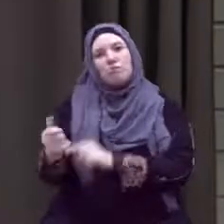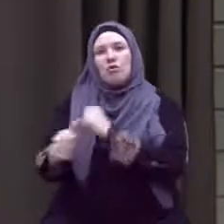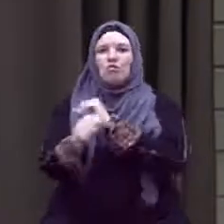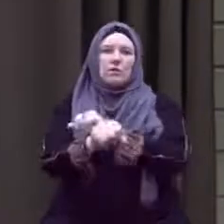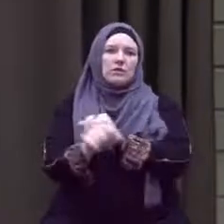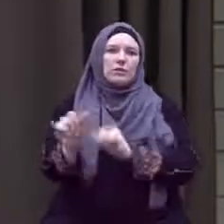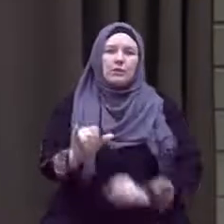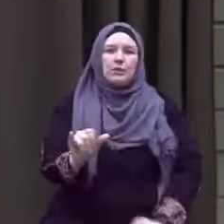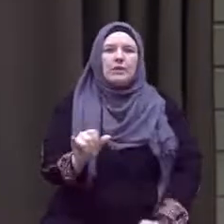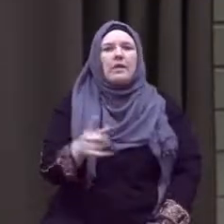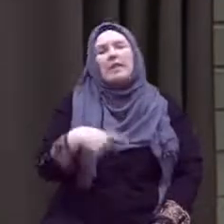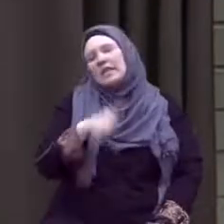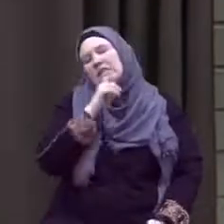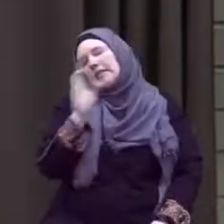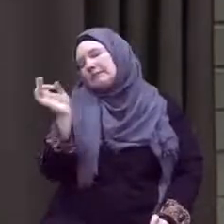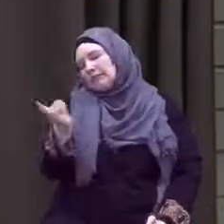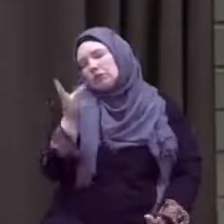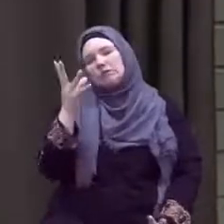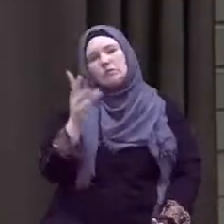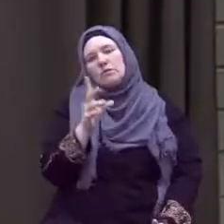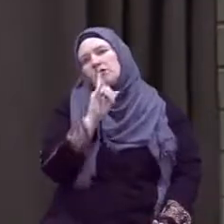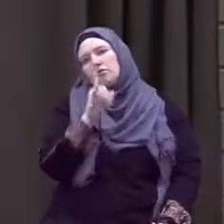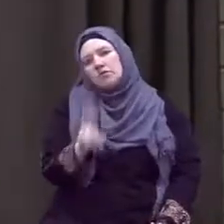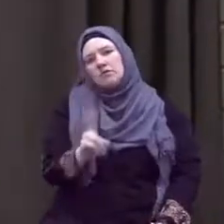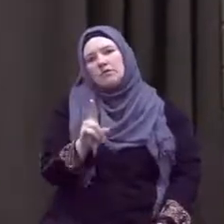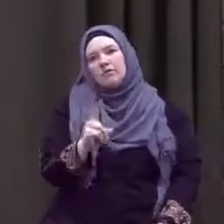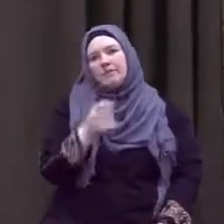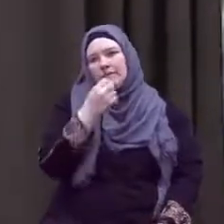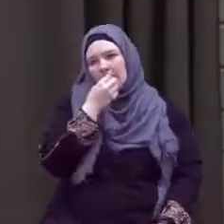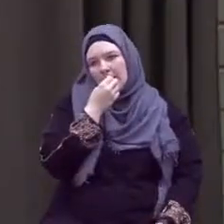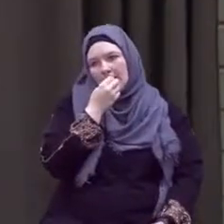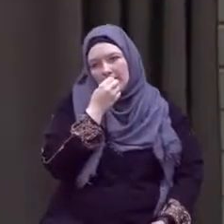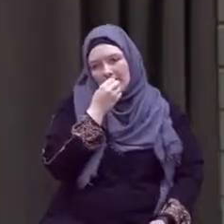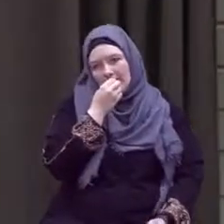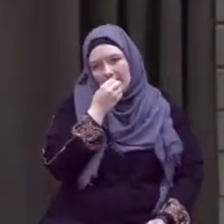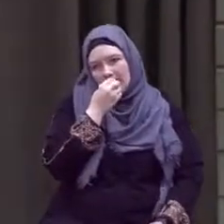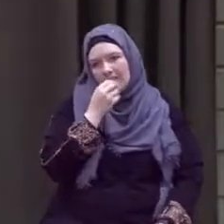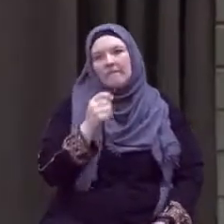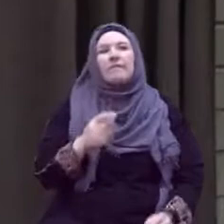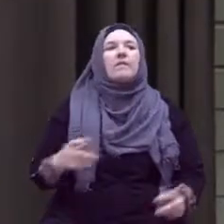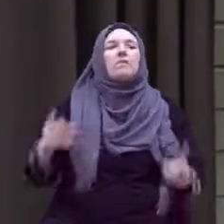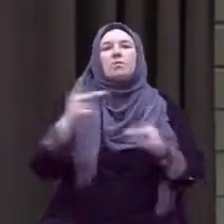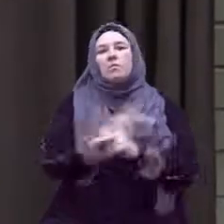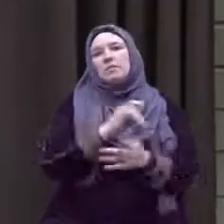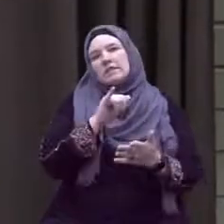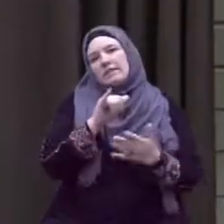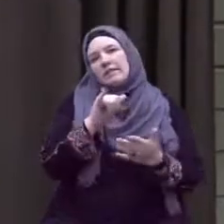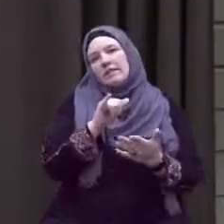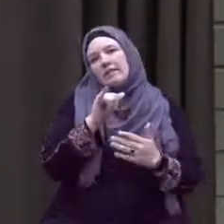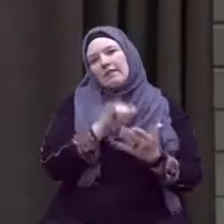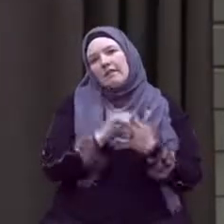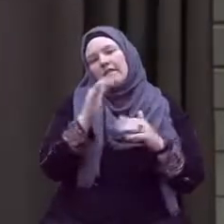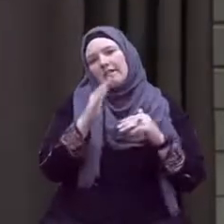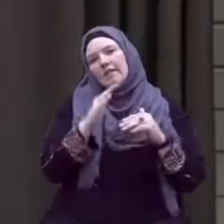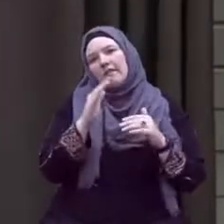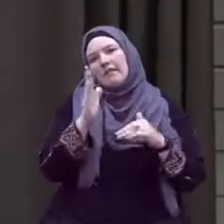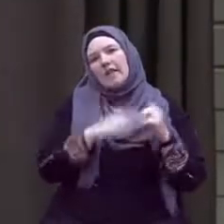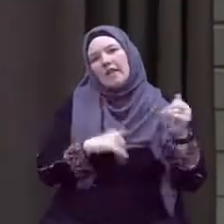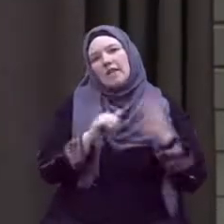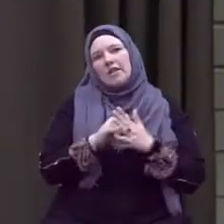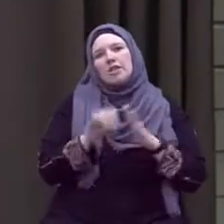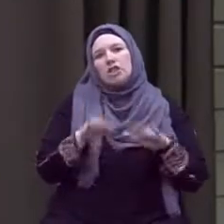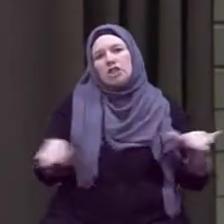This is as miserable a reality, even worse than the enslavement of the children